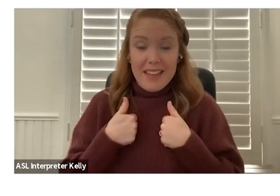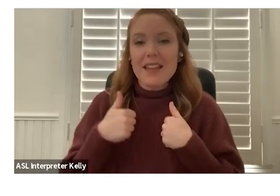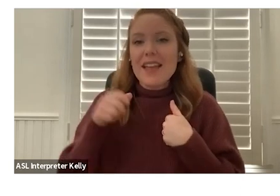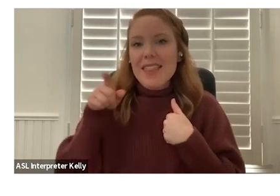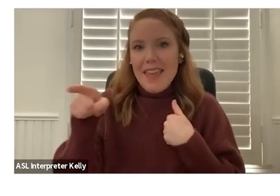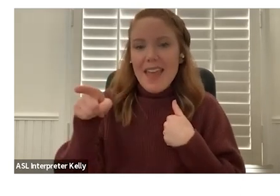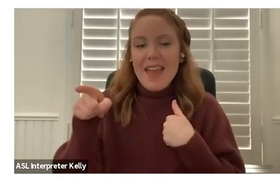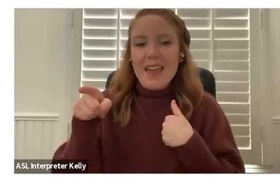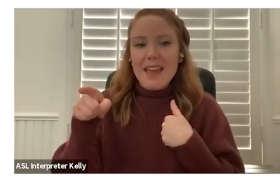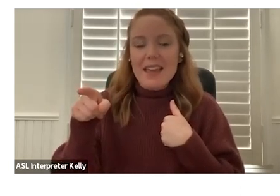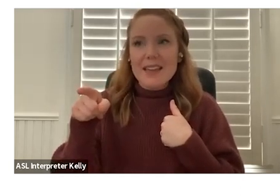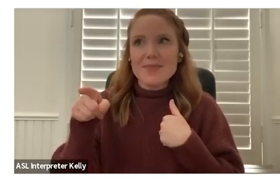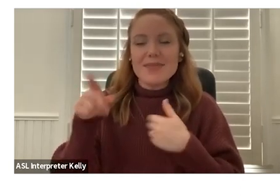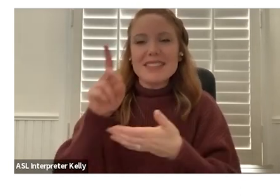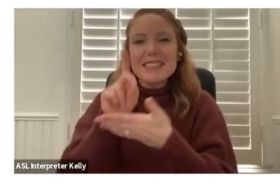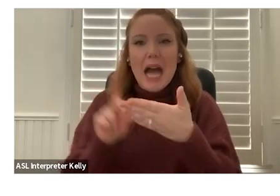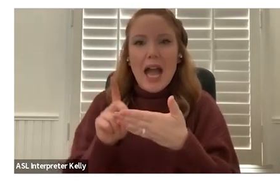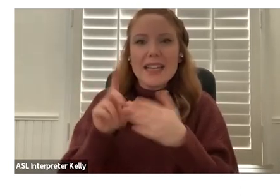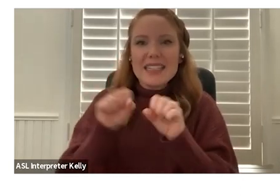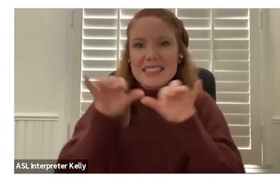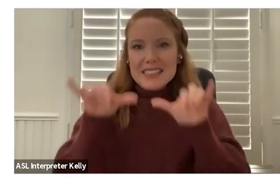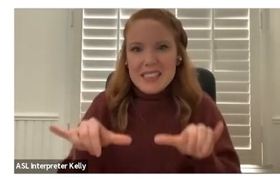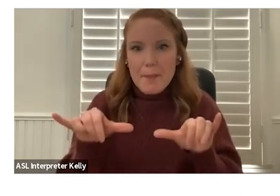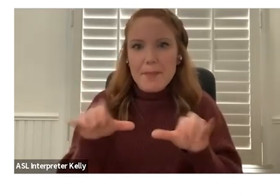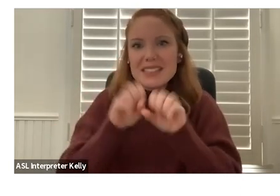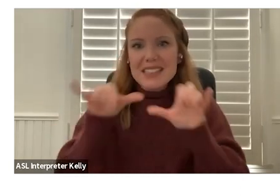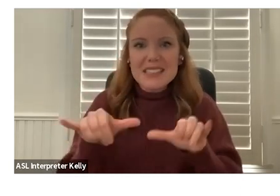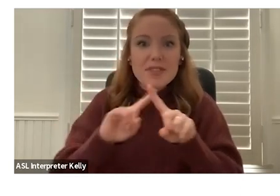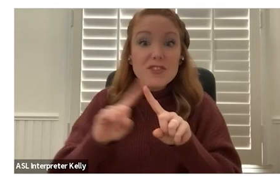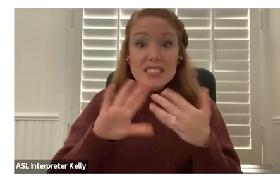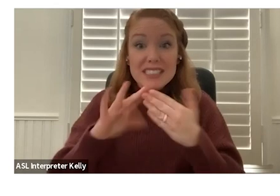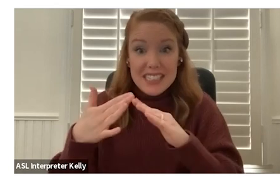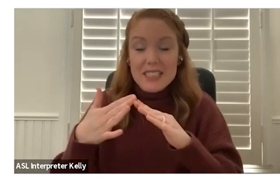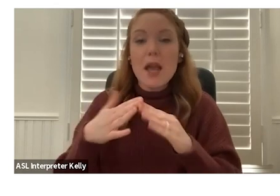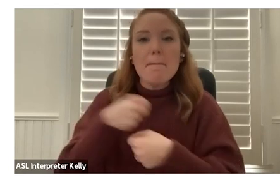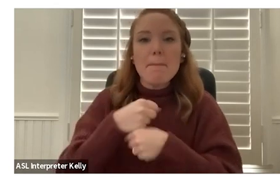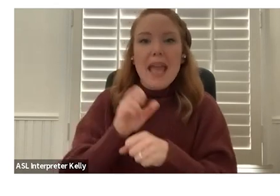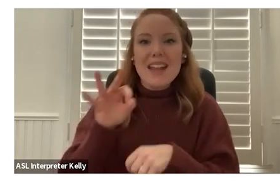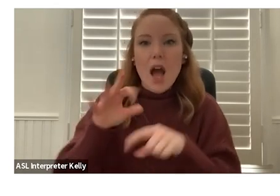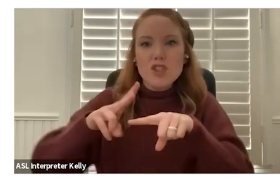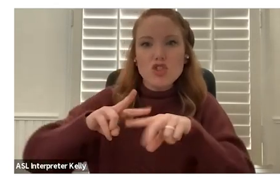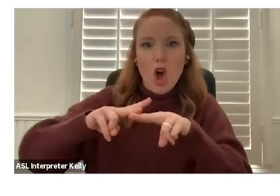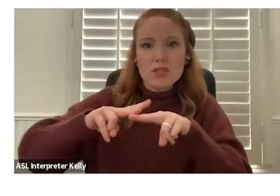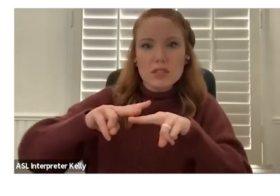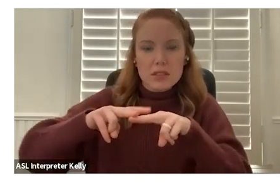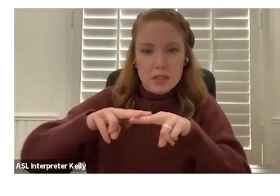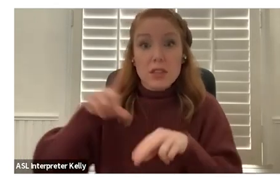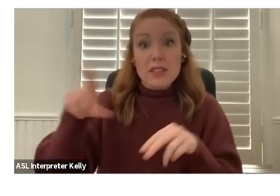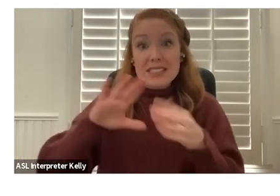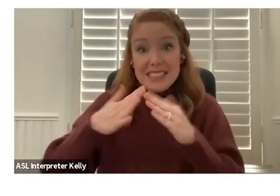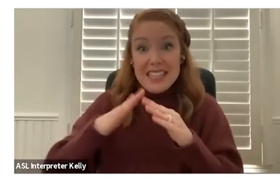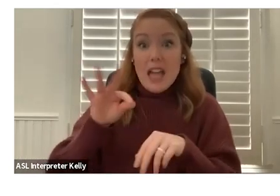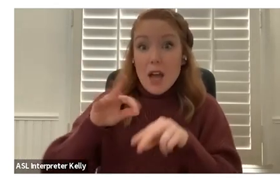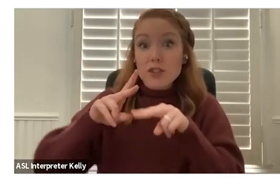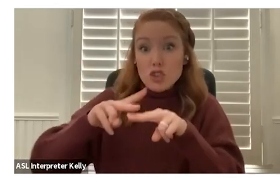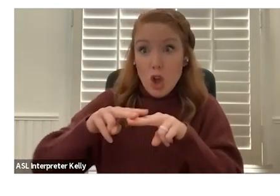cities to dust. In antiquity, as you know, many cities simply disappeared. It is possible to foresee the downfall of cities